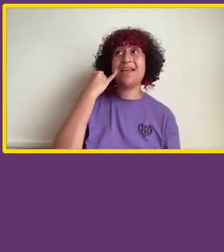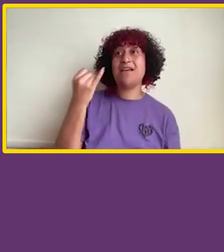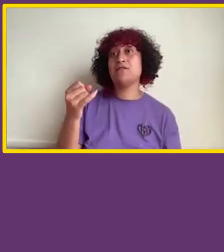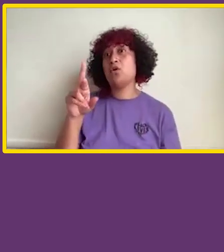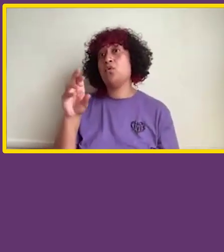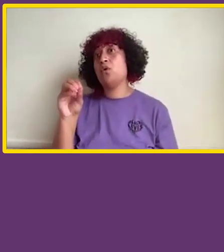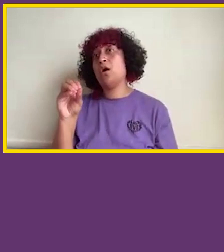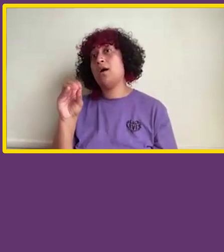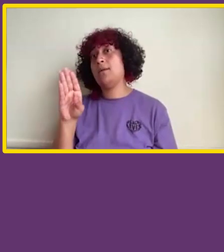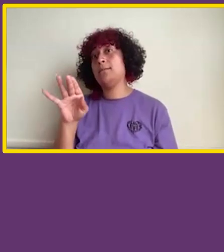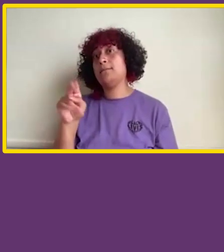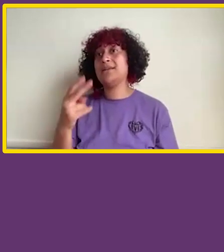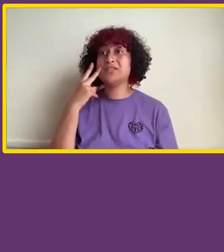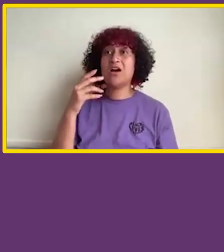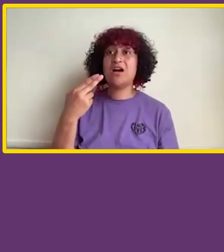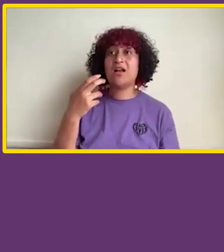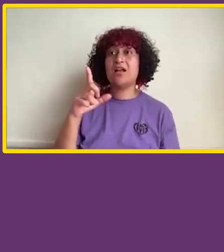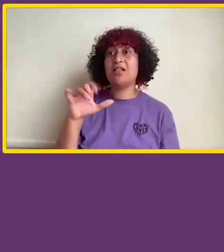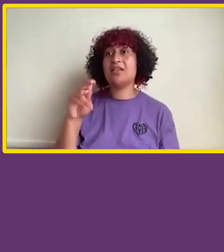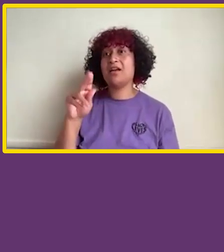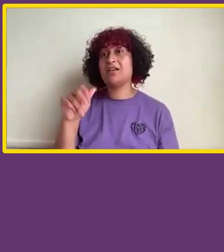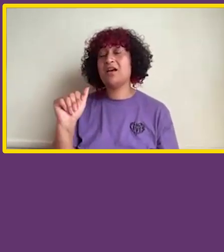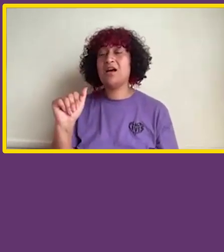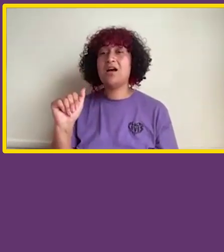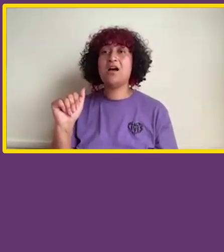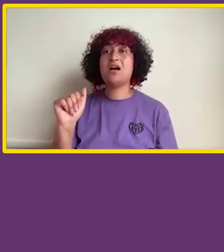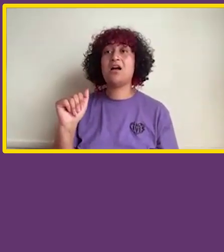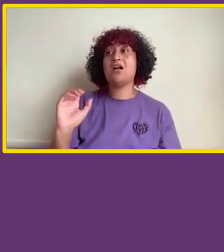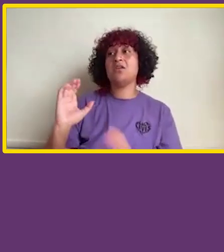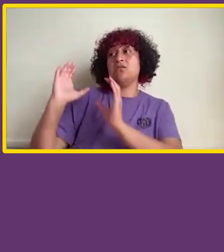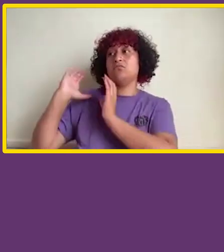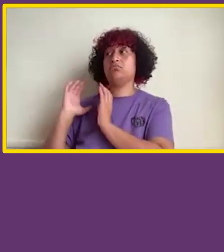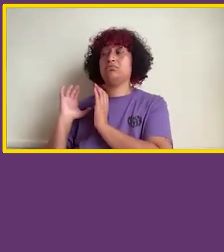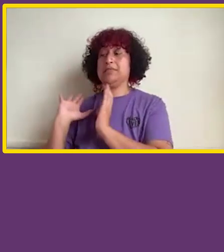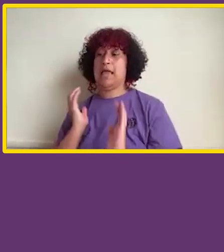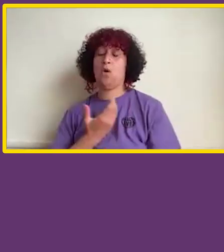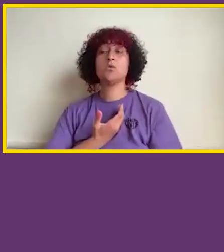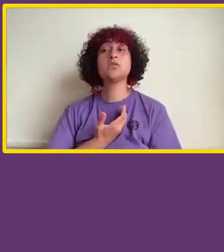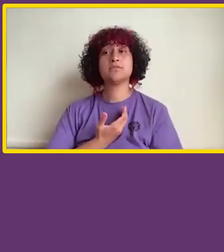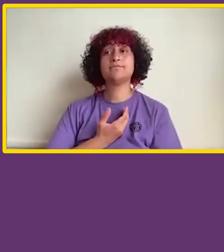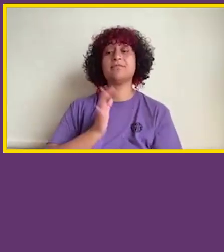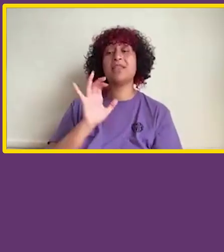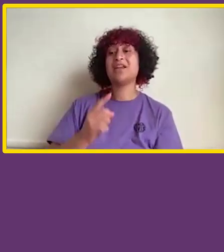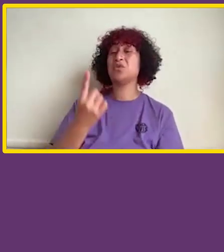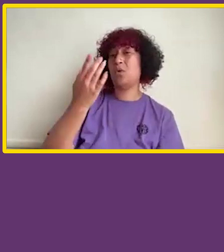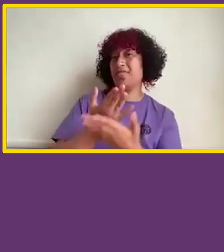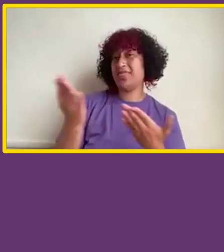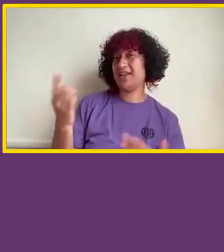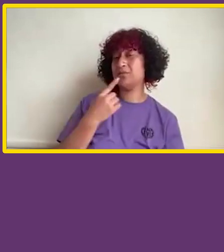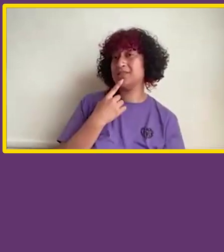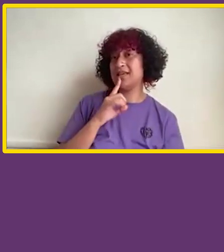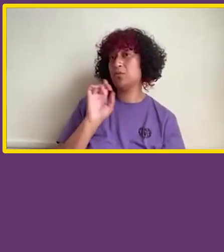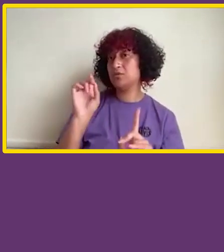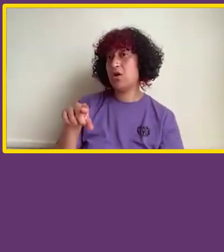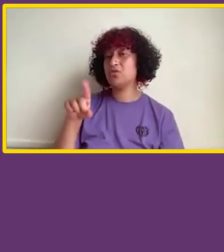that happening, if Eliana saw that happening, the onus would be on us. So that's one thing that I would say in response to